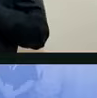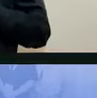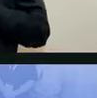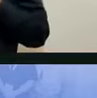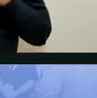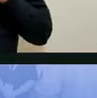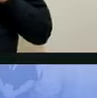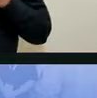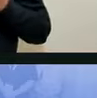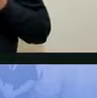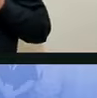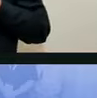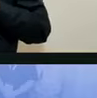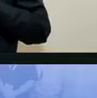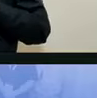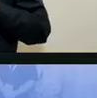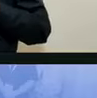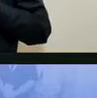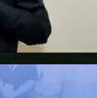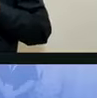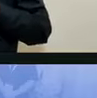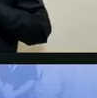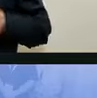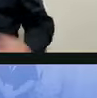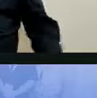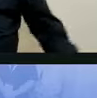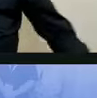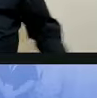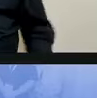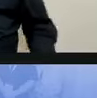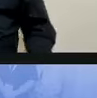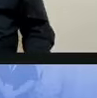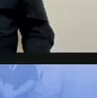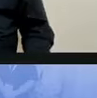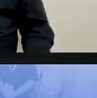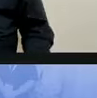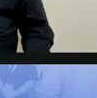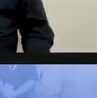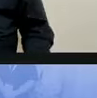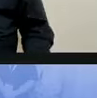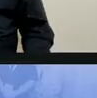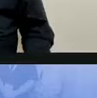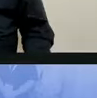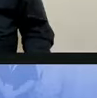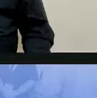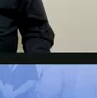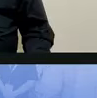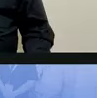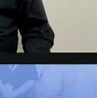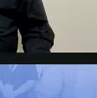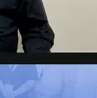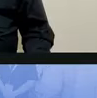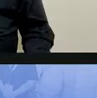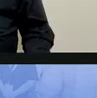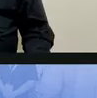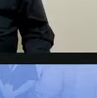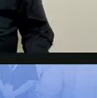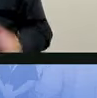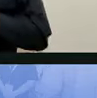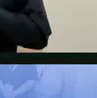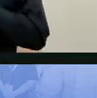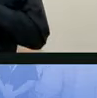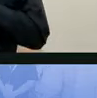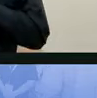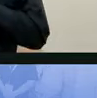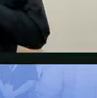here. A lot of people, Dr. Bayan, my mentor, Dr. Ellie, and so on. Also, Bayan Group, a wonderful team there in Philippines. Okay, let me go straight away